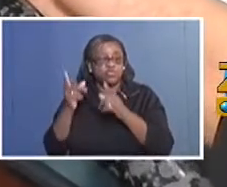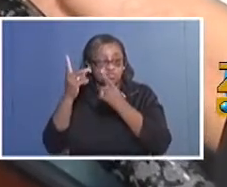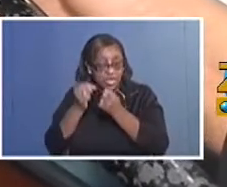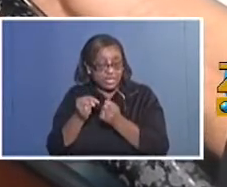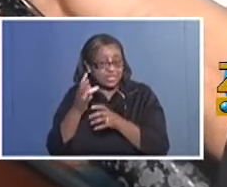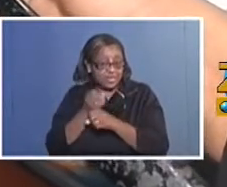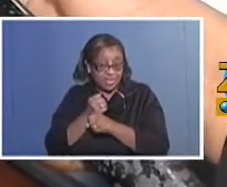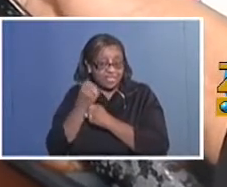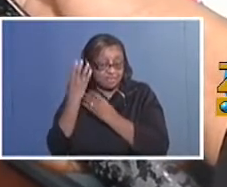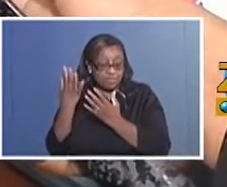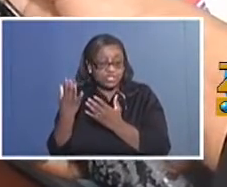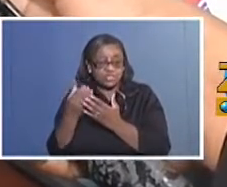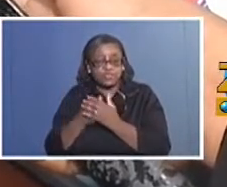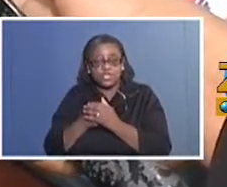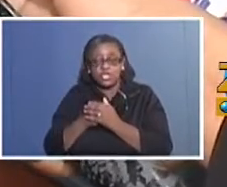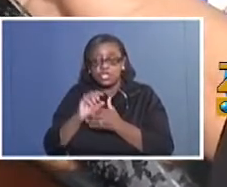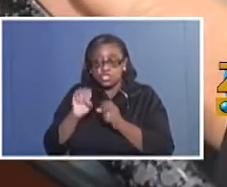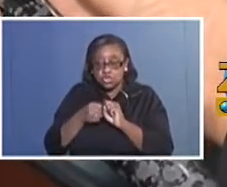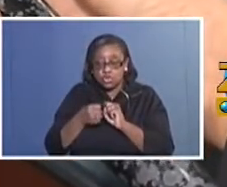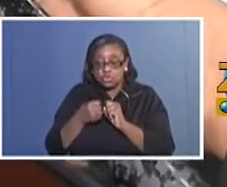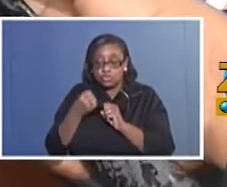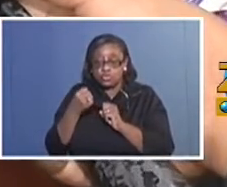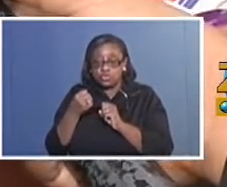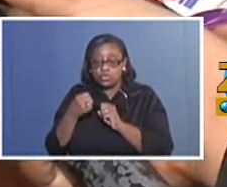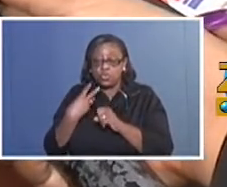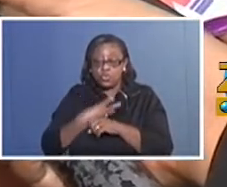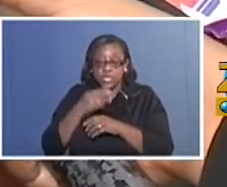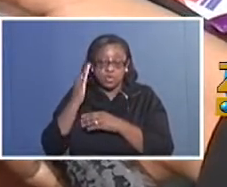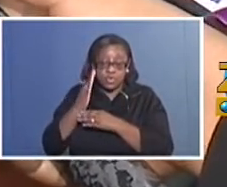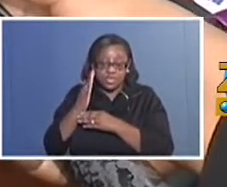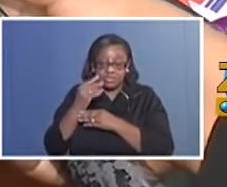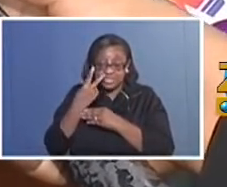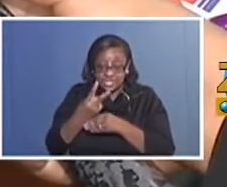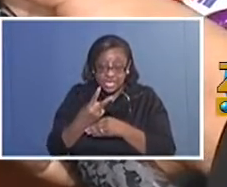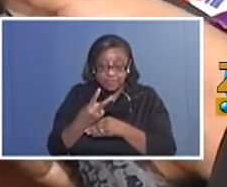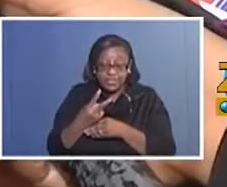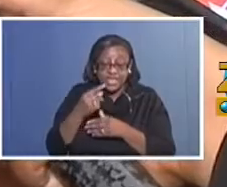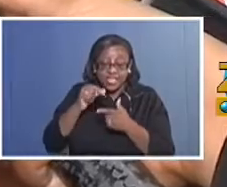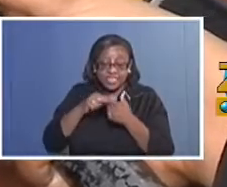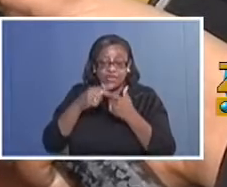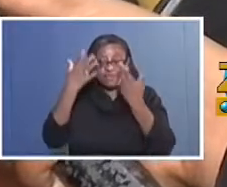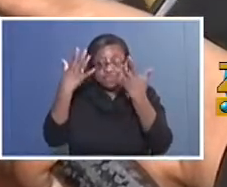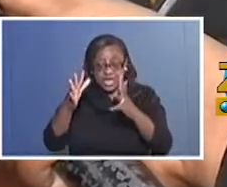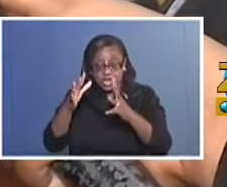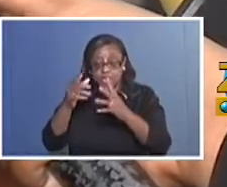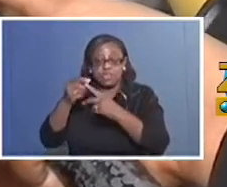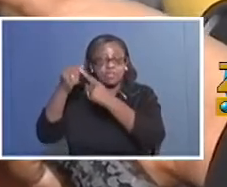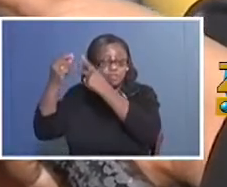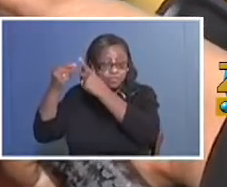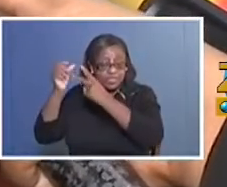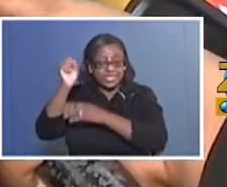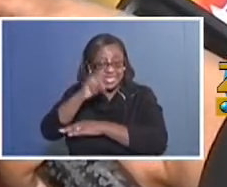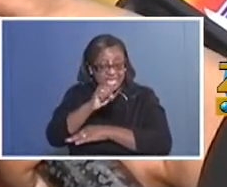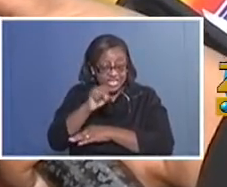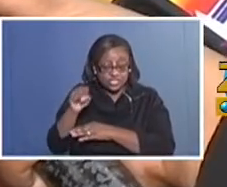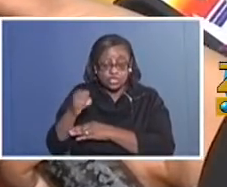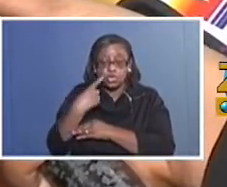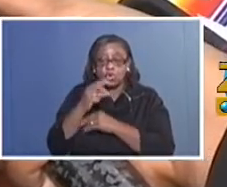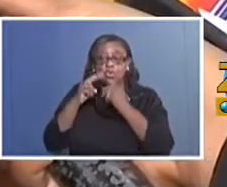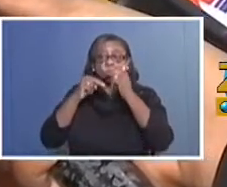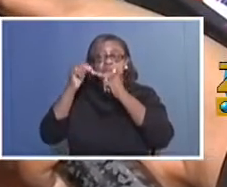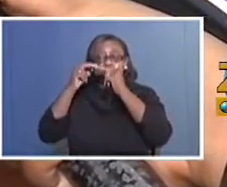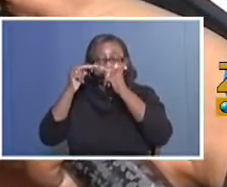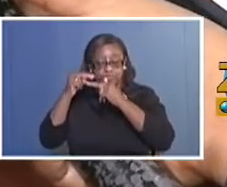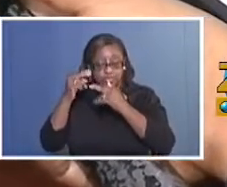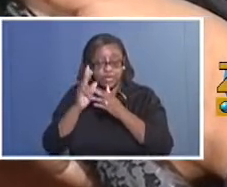so we'll go through all of the proposals and then take it to cabinet and get a final approval on who will be carrying out that construction, that